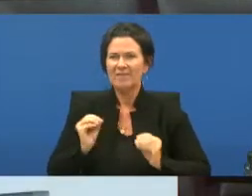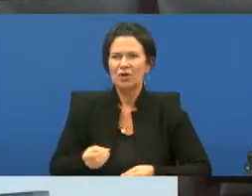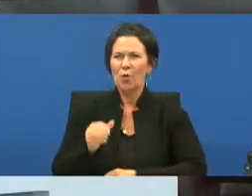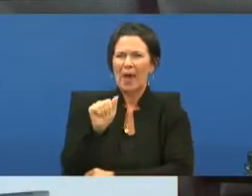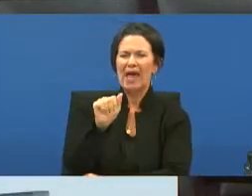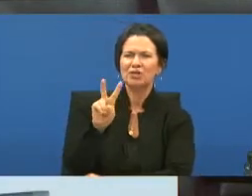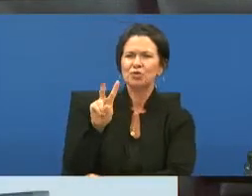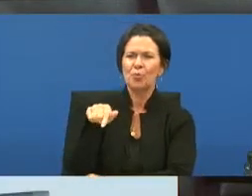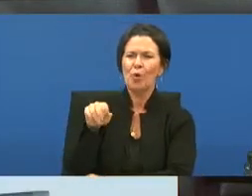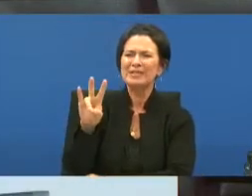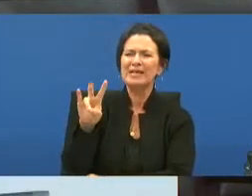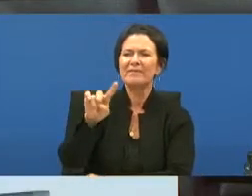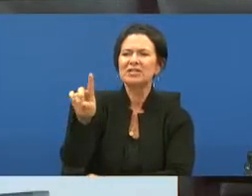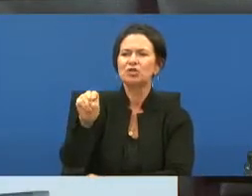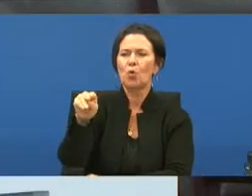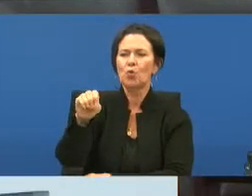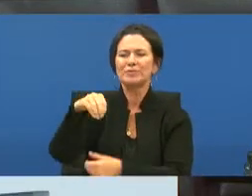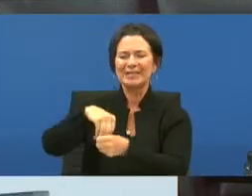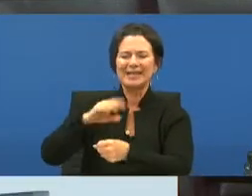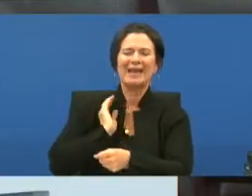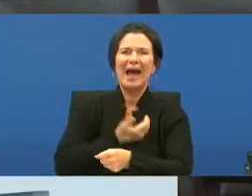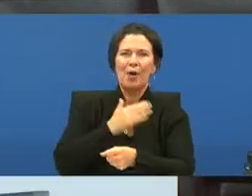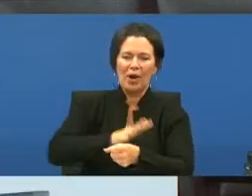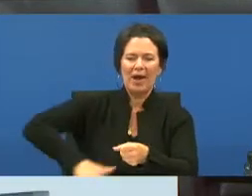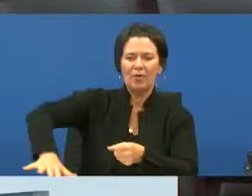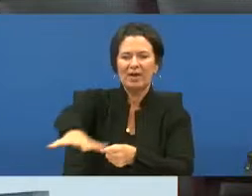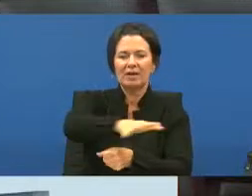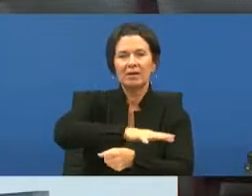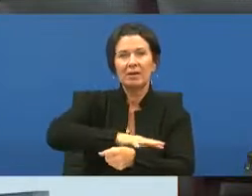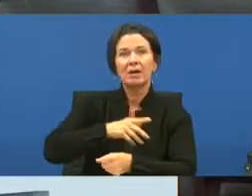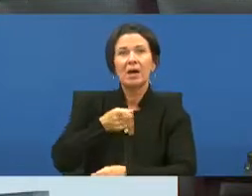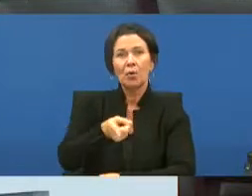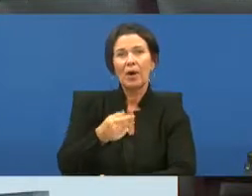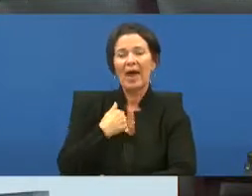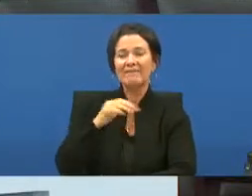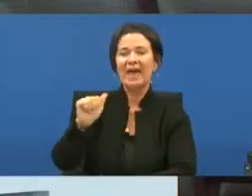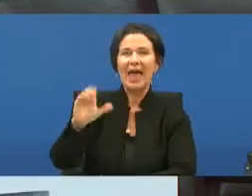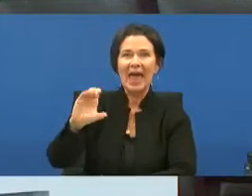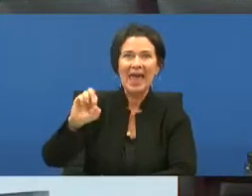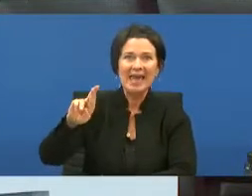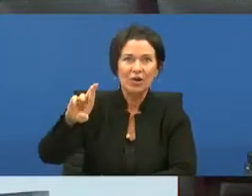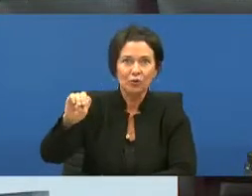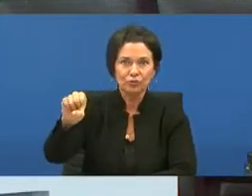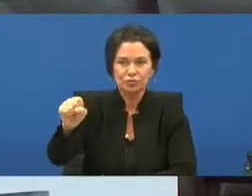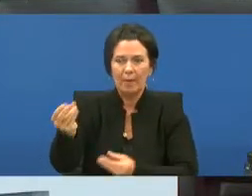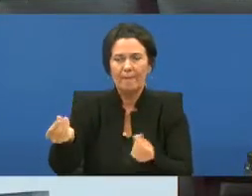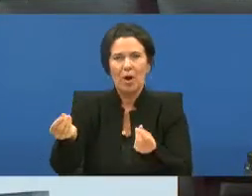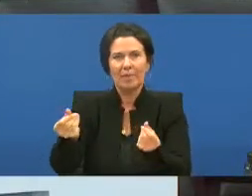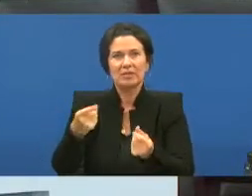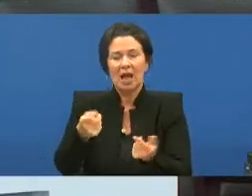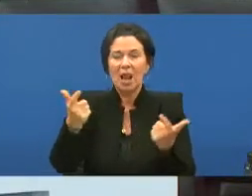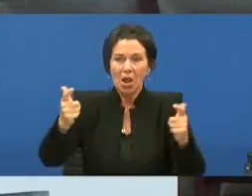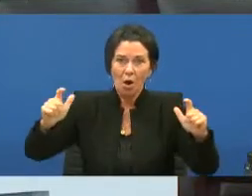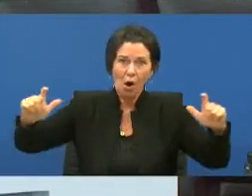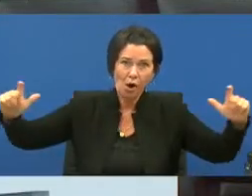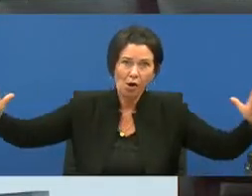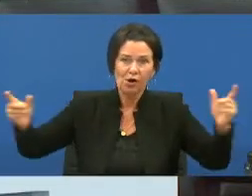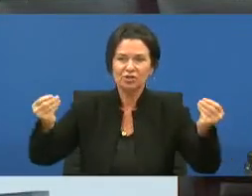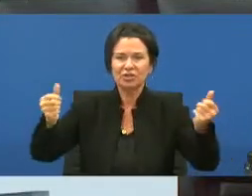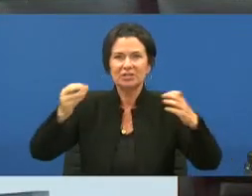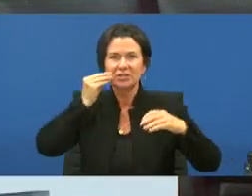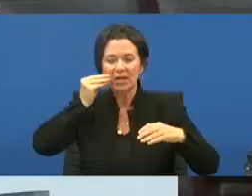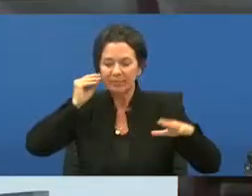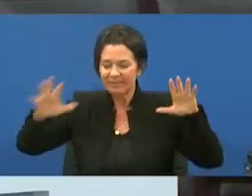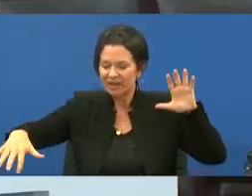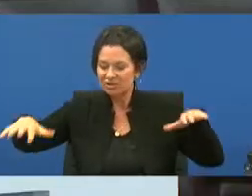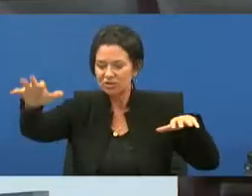zones anywhere in our vicinity. We're on acreage. We also have subdivisions, but they're larger subdivisions. They're established. They've been there